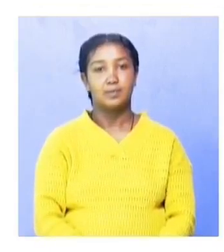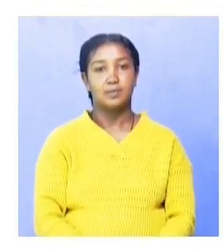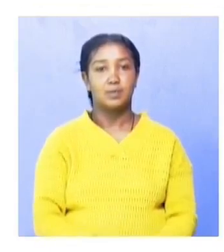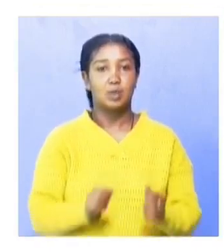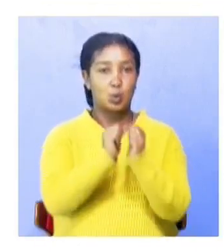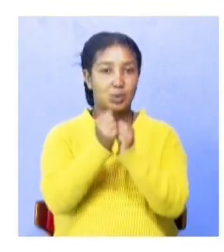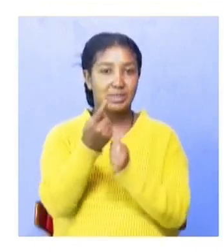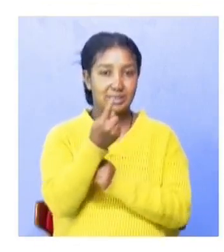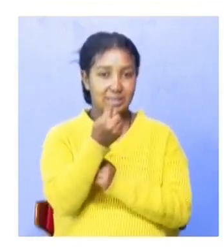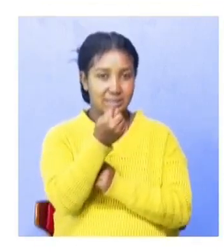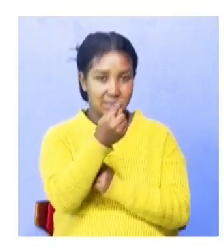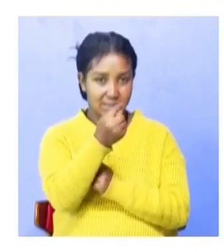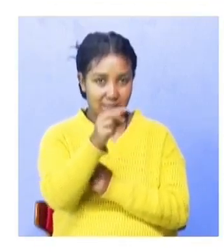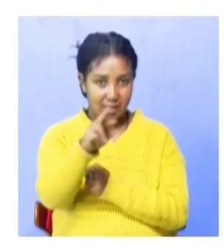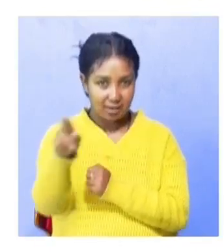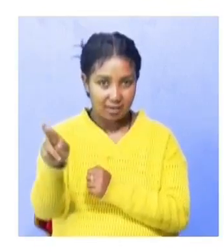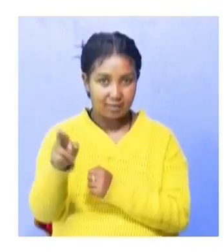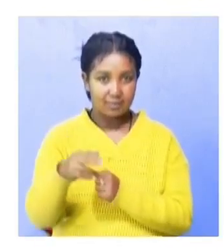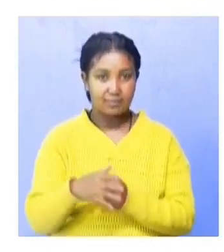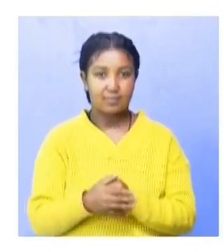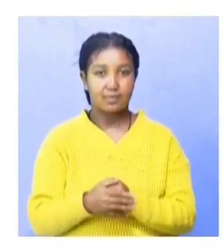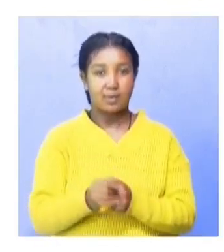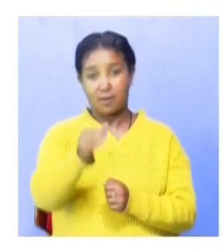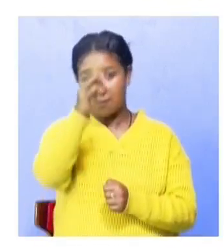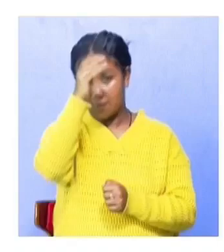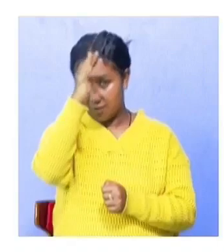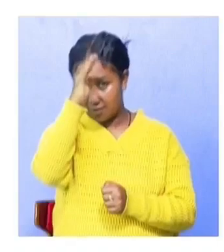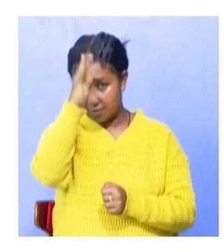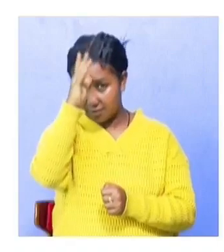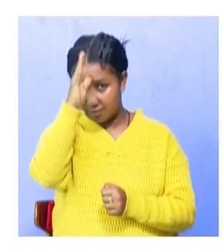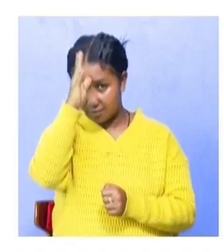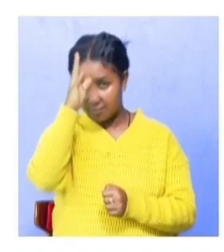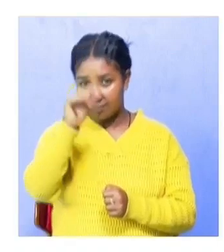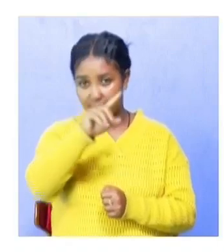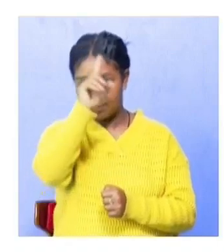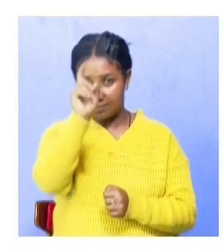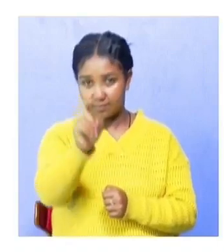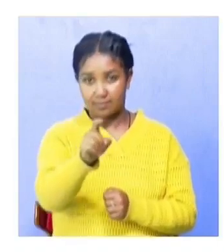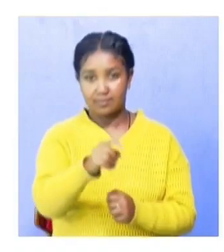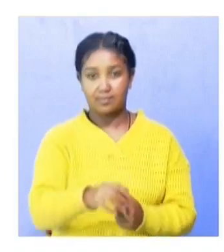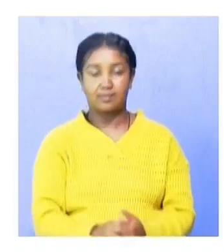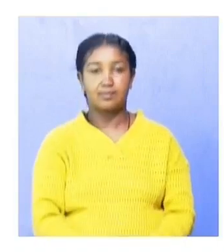with their father?